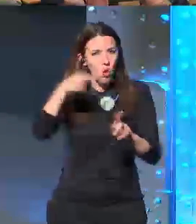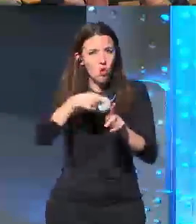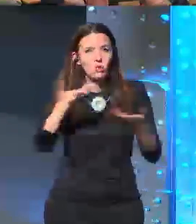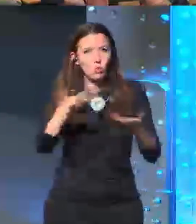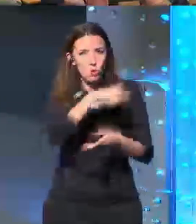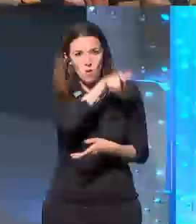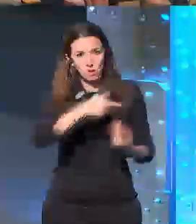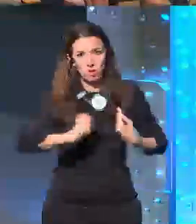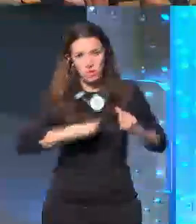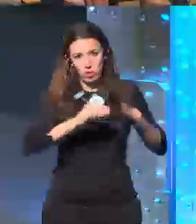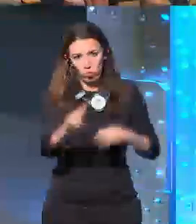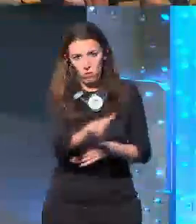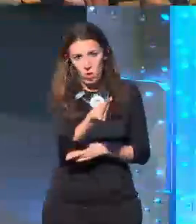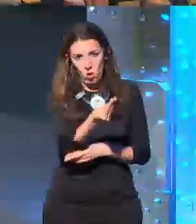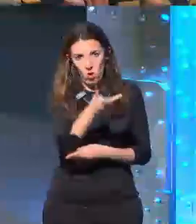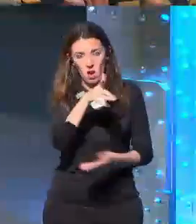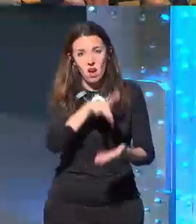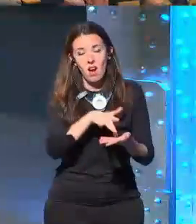to improve the lives of people.